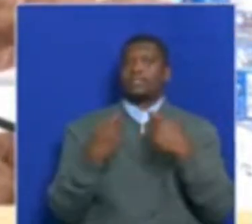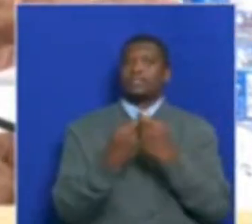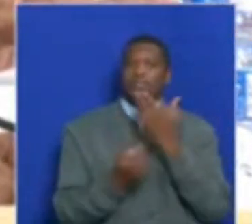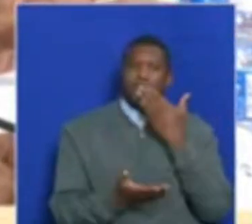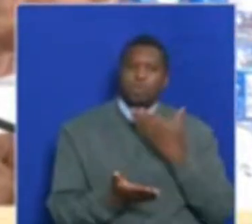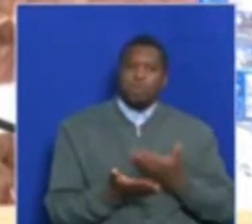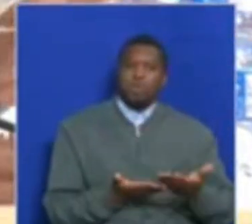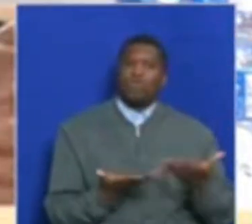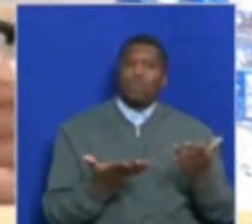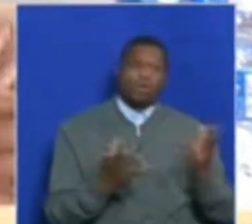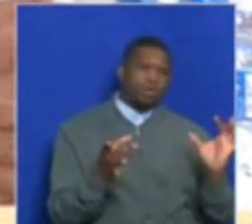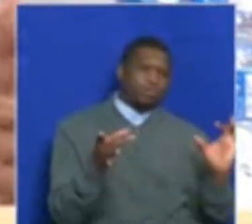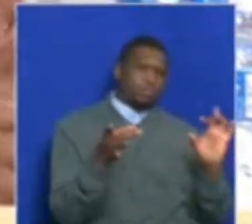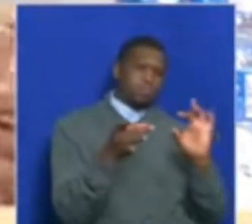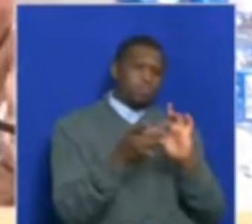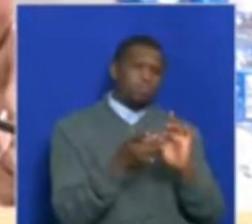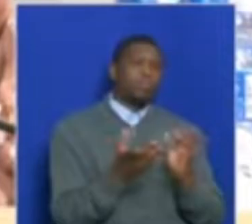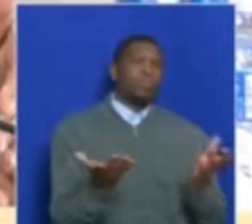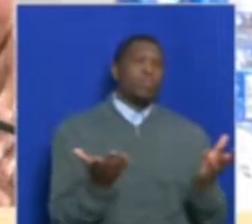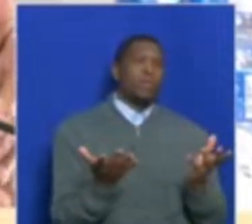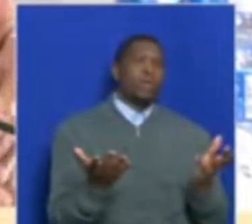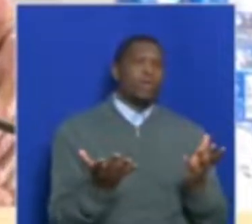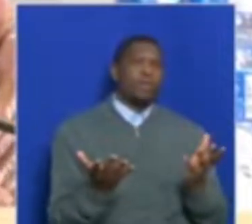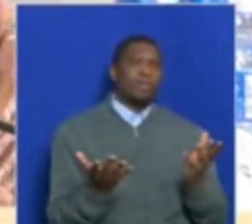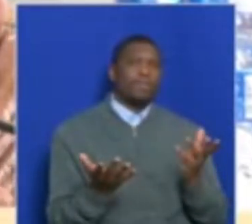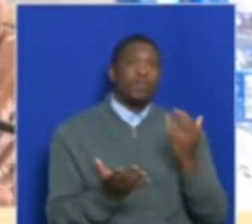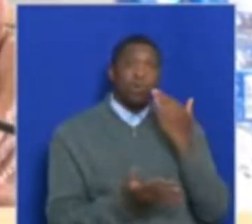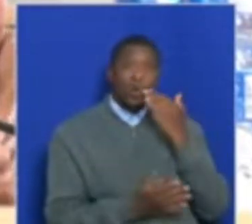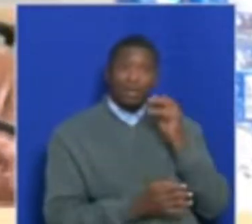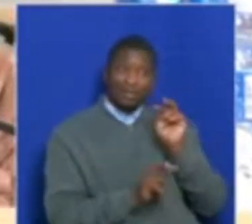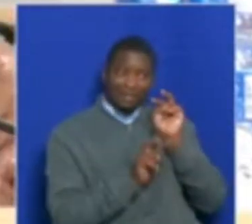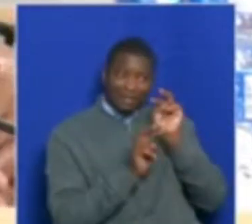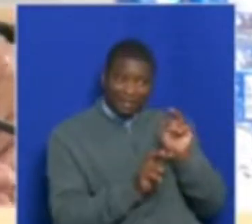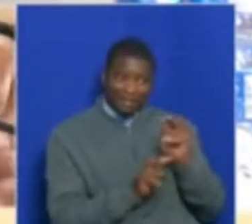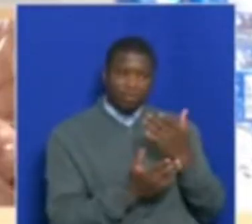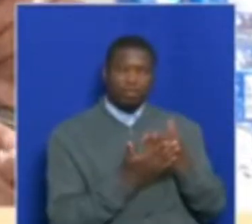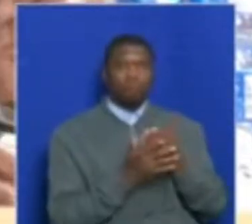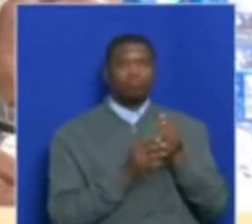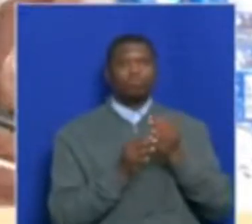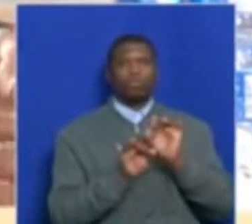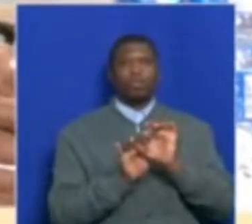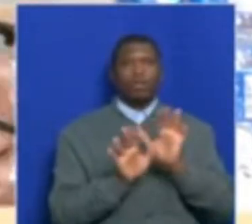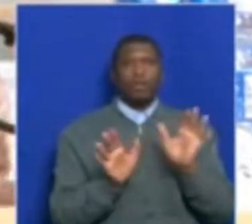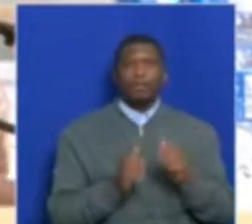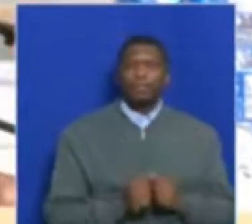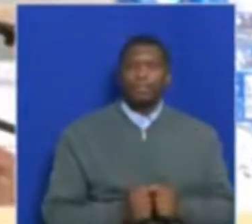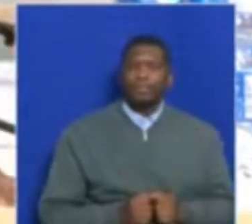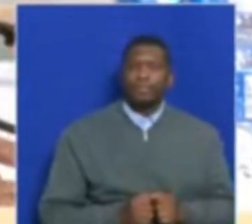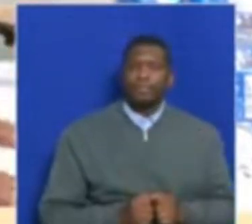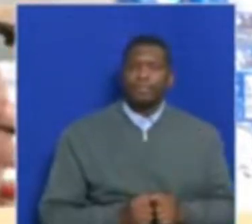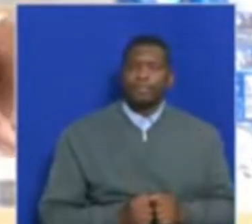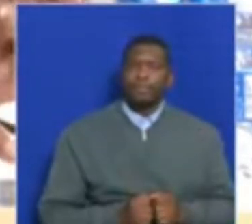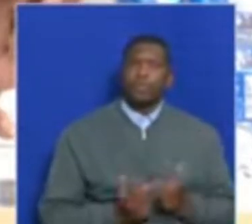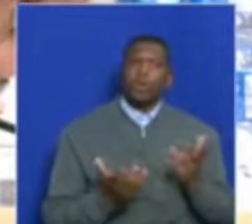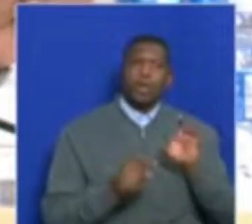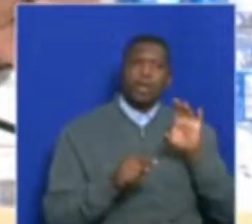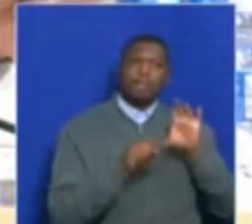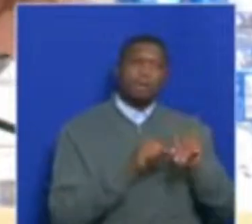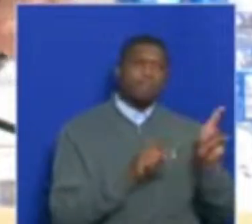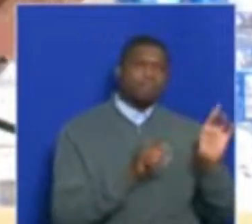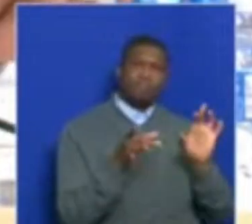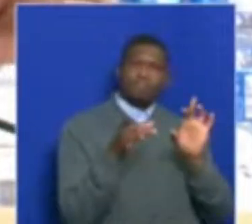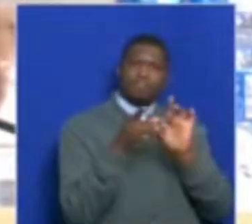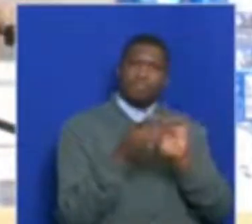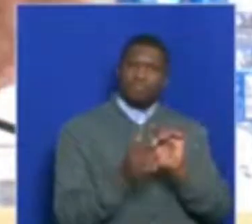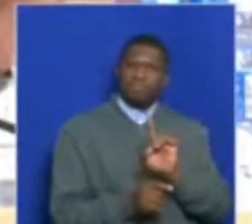would come close to speaking to our terms of reference, that kind of connection. But from the evidence,